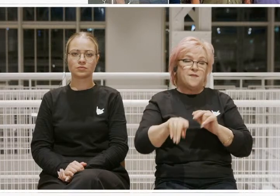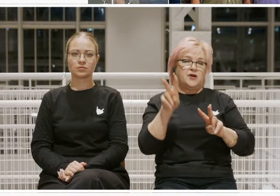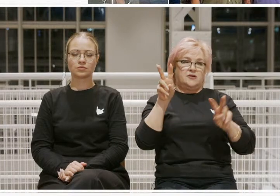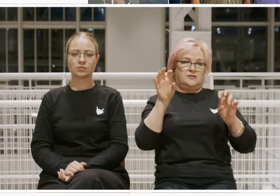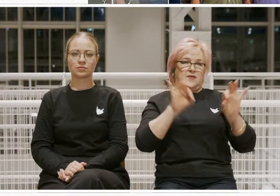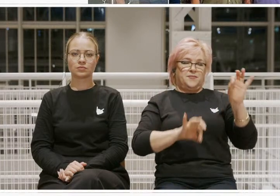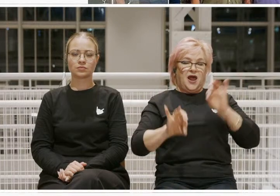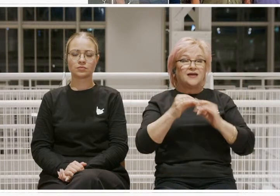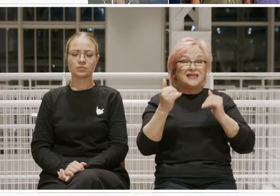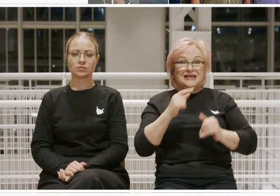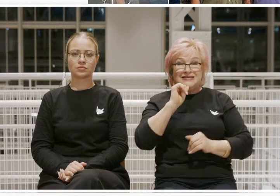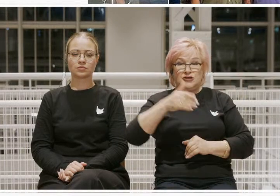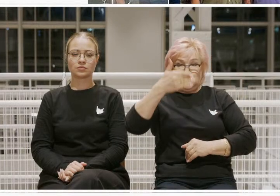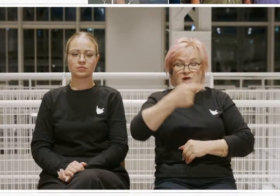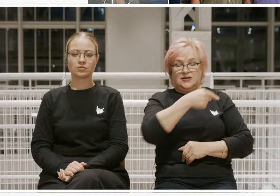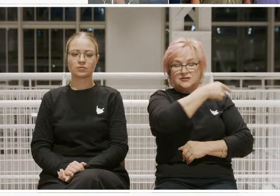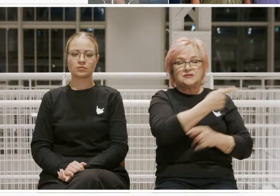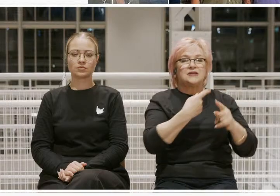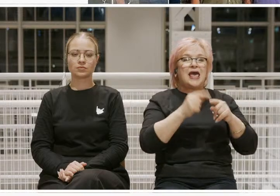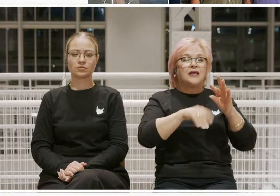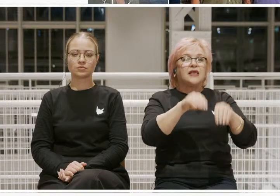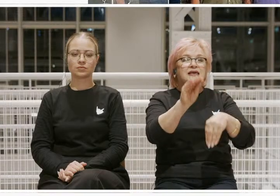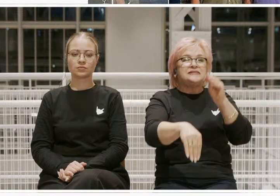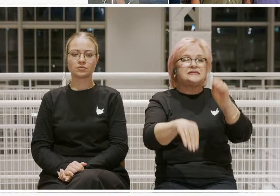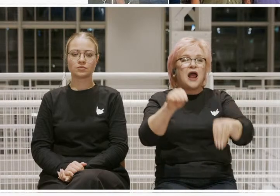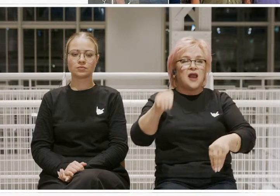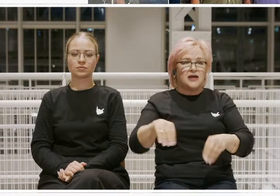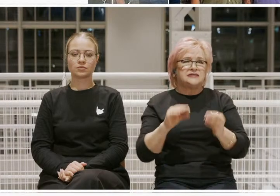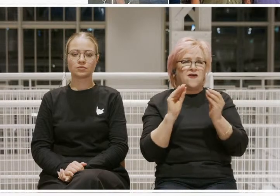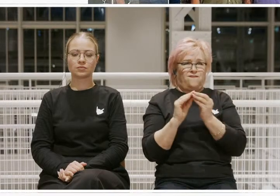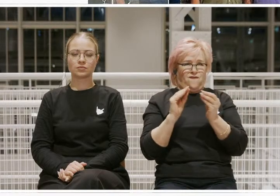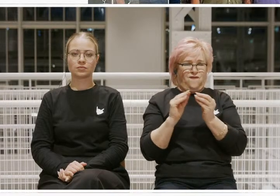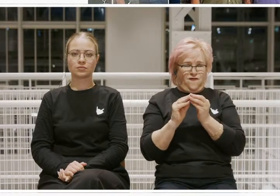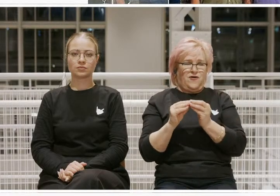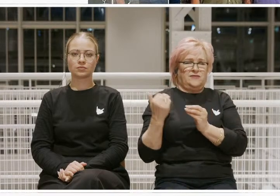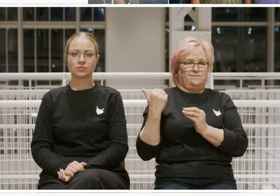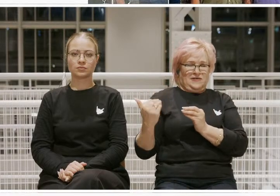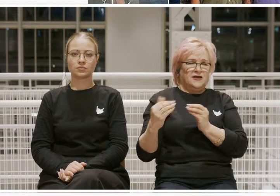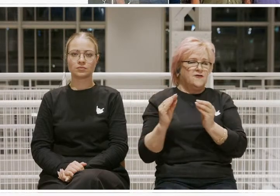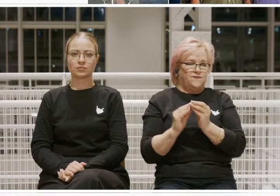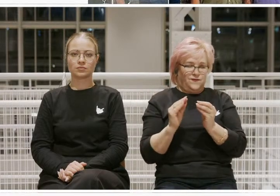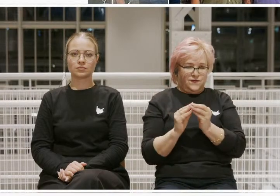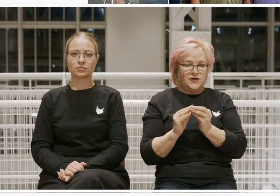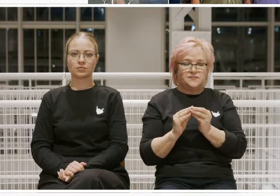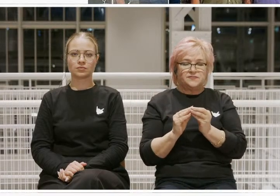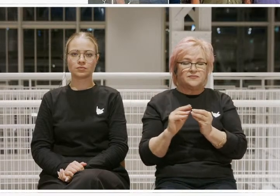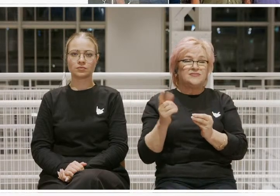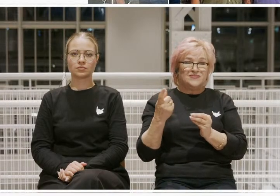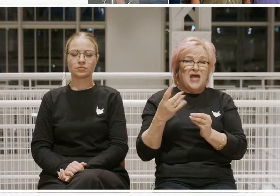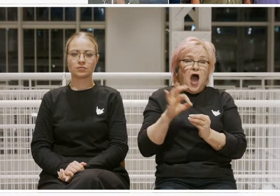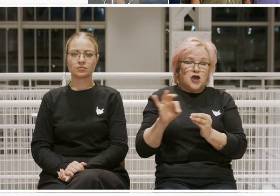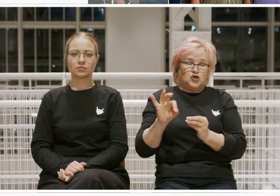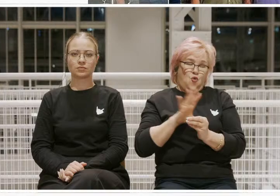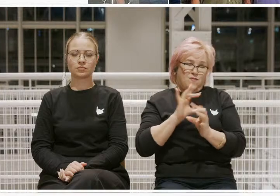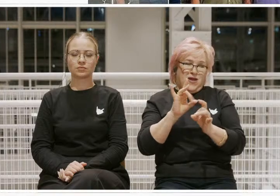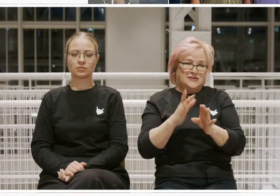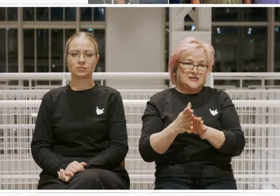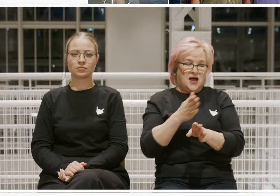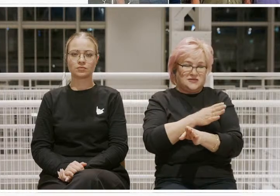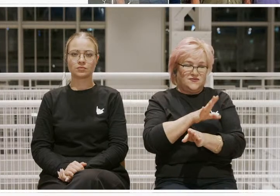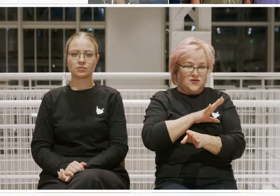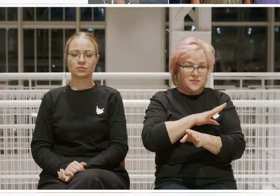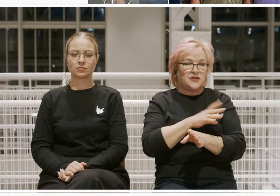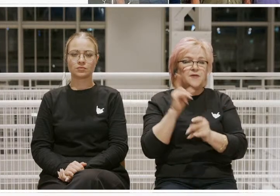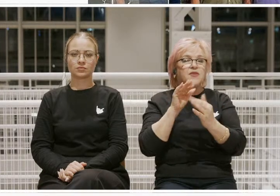because Açık Radyo's dialogues with the Biennial participants and audience continued with an open studio